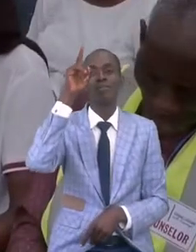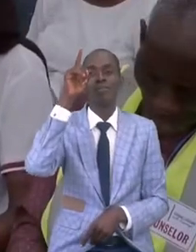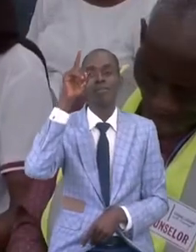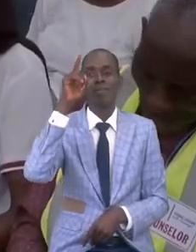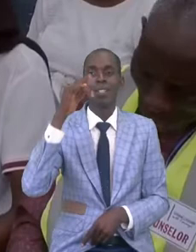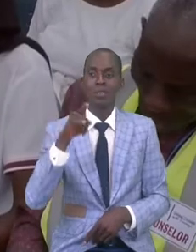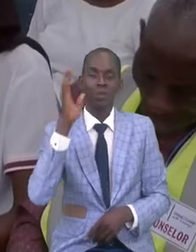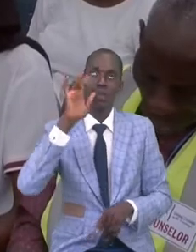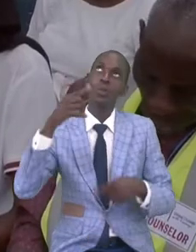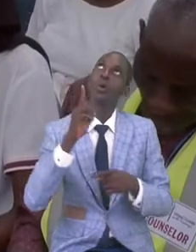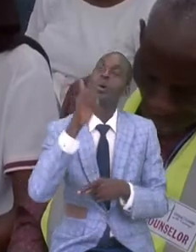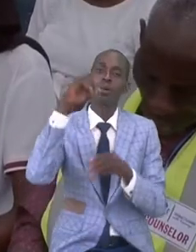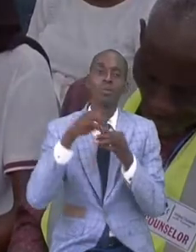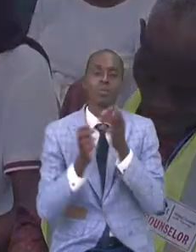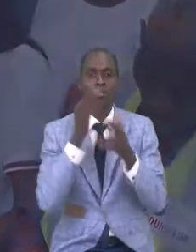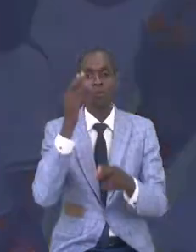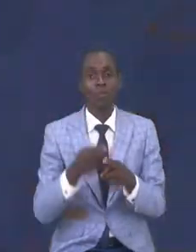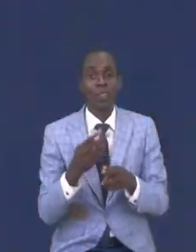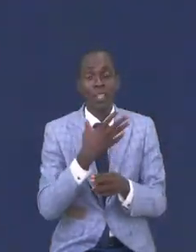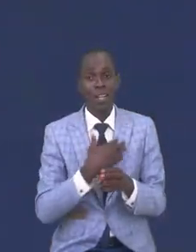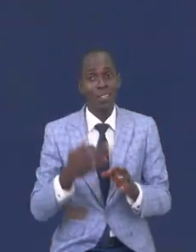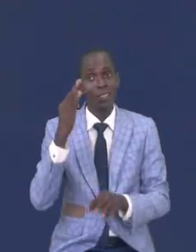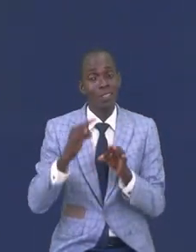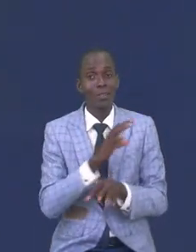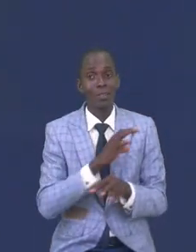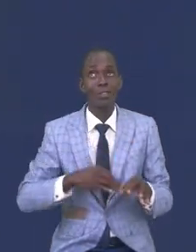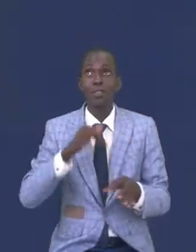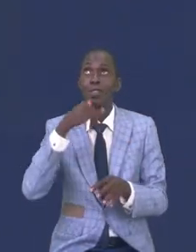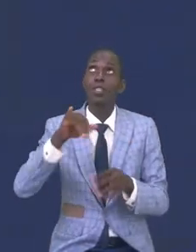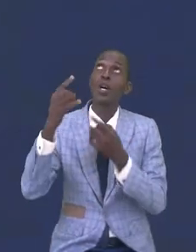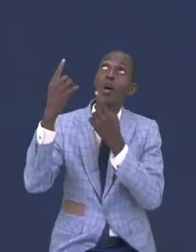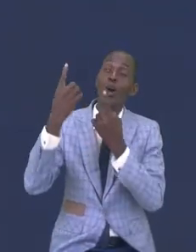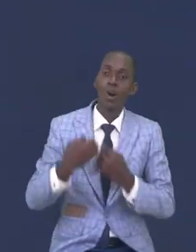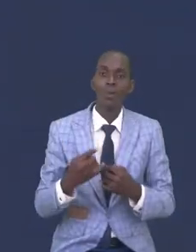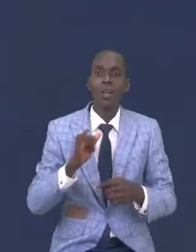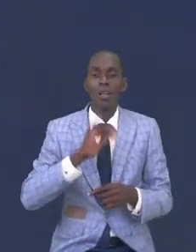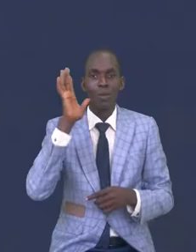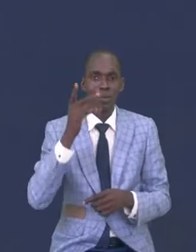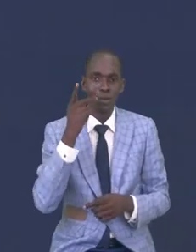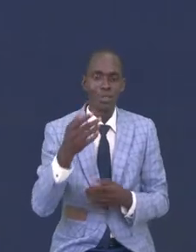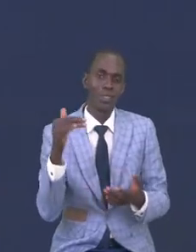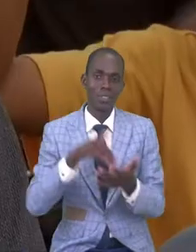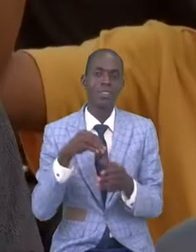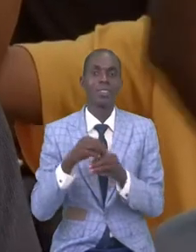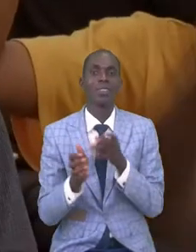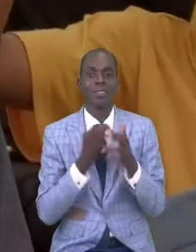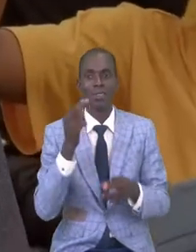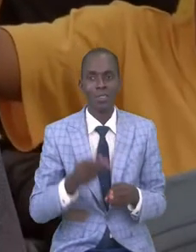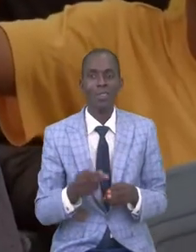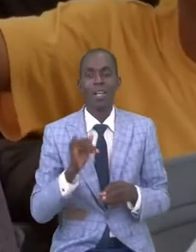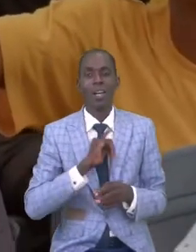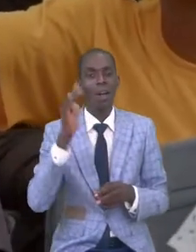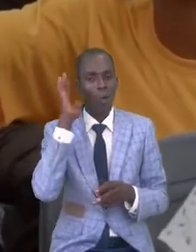Amen. And if Jesus tarries, I will see you again. Amen. I will ask